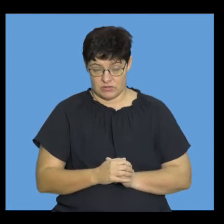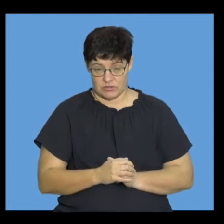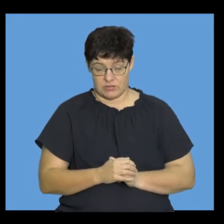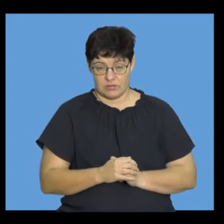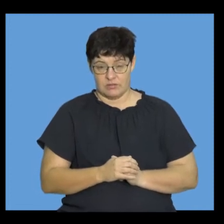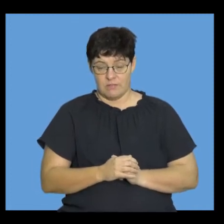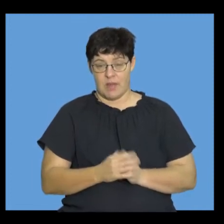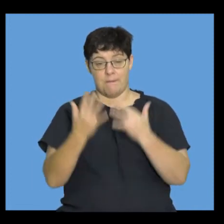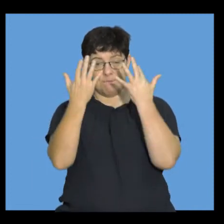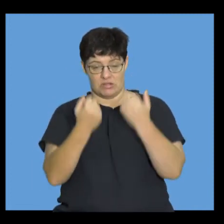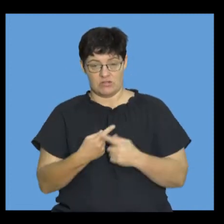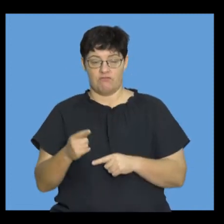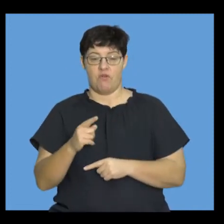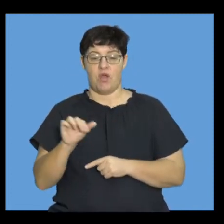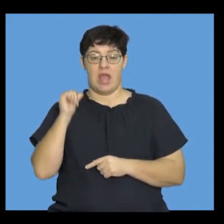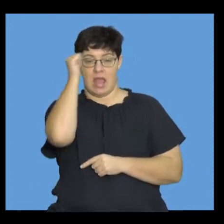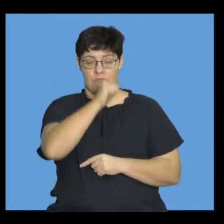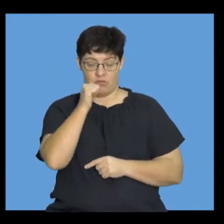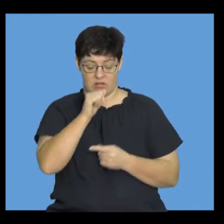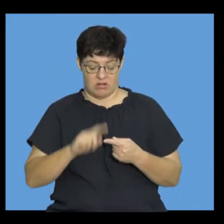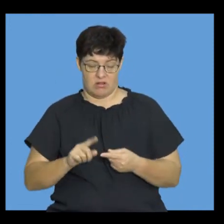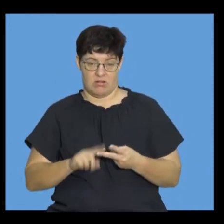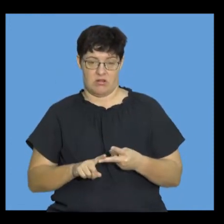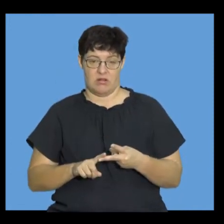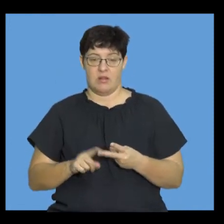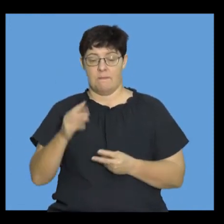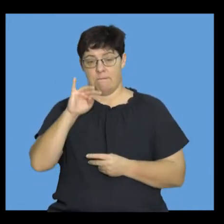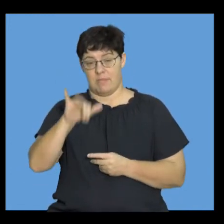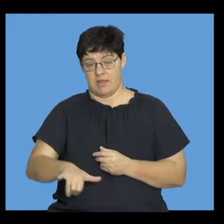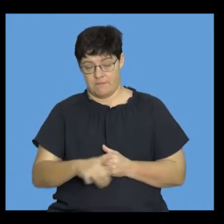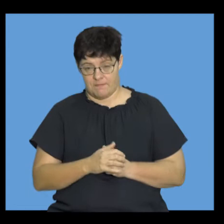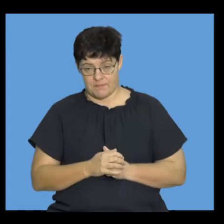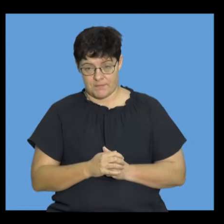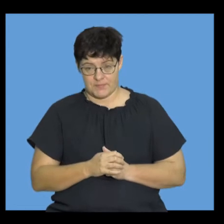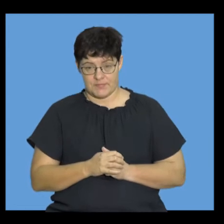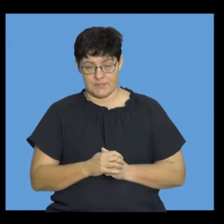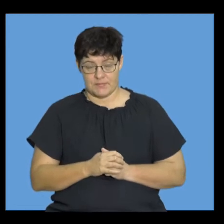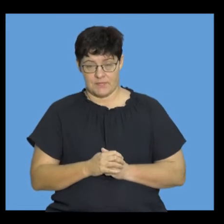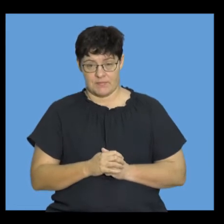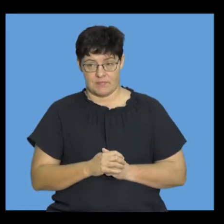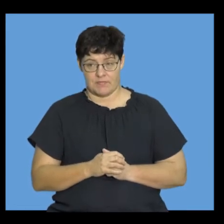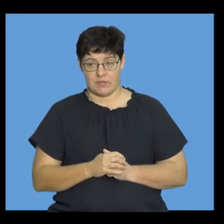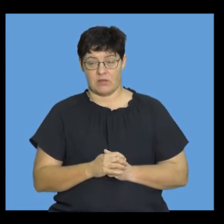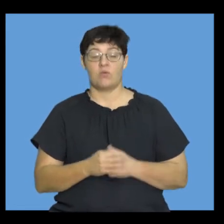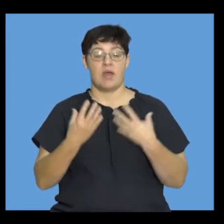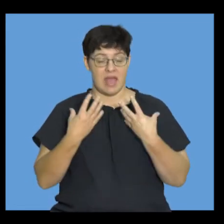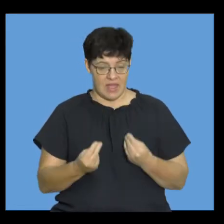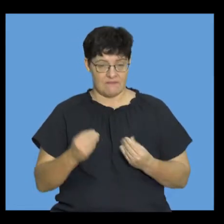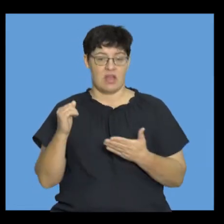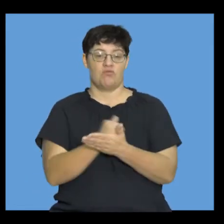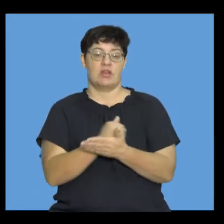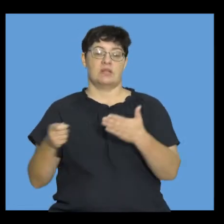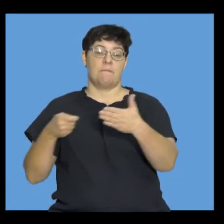budgeted for April and May. So once again, we have our credit